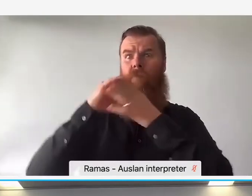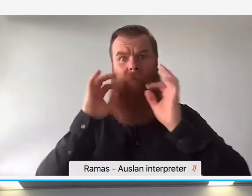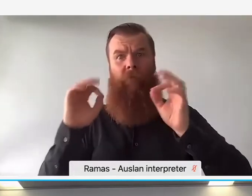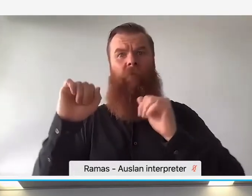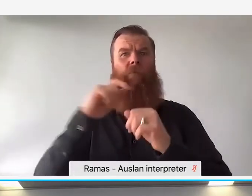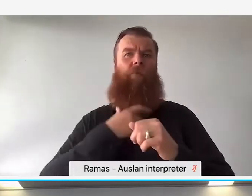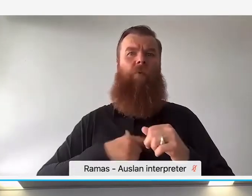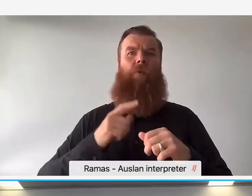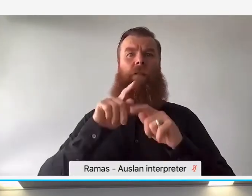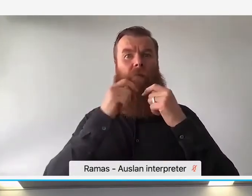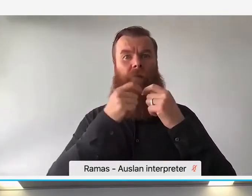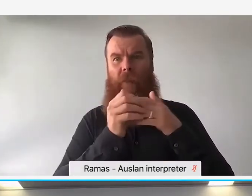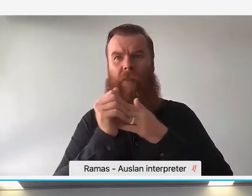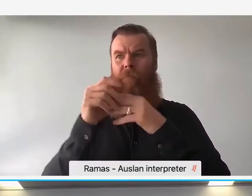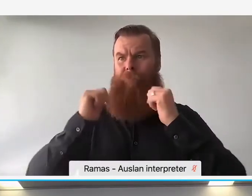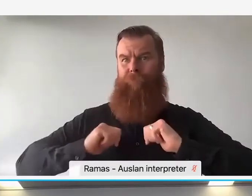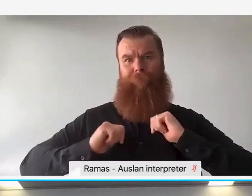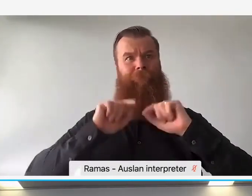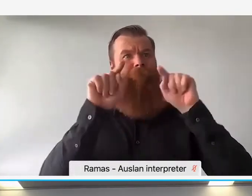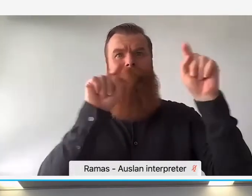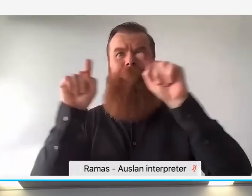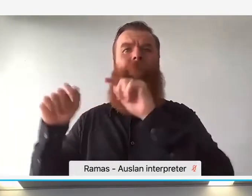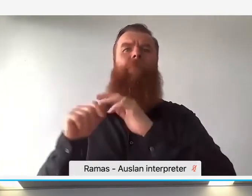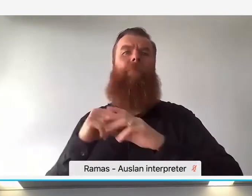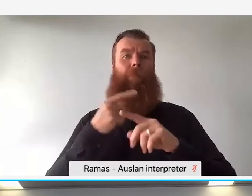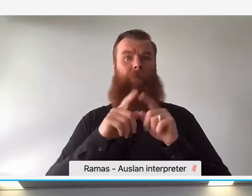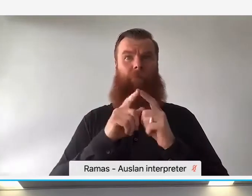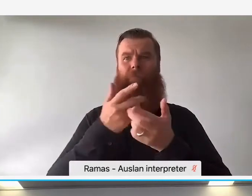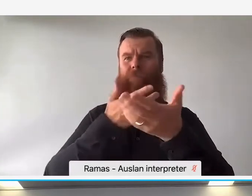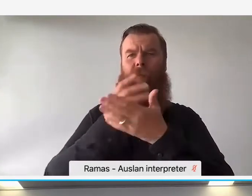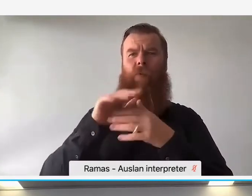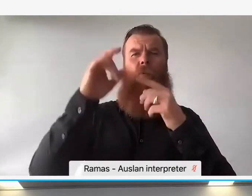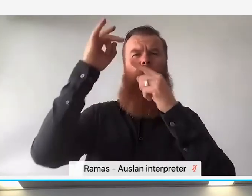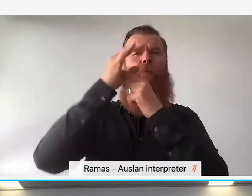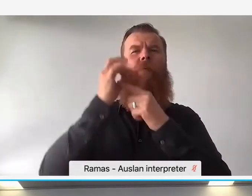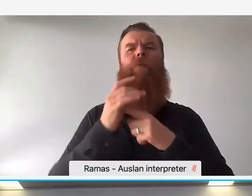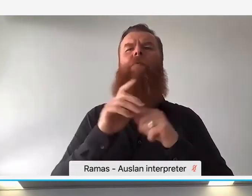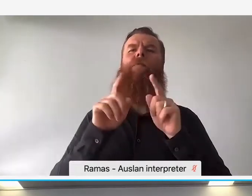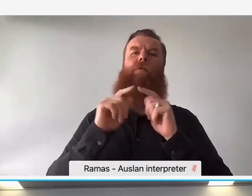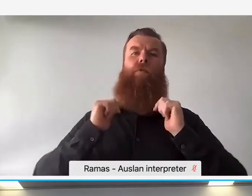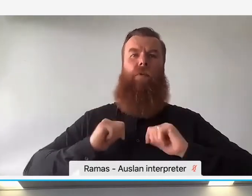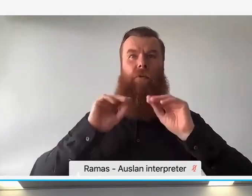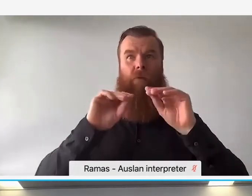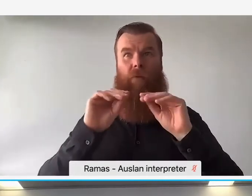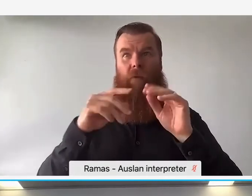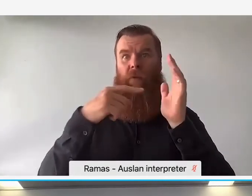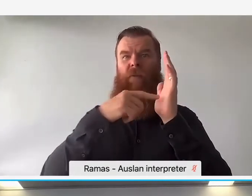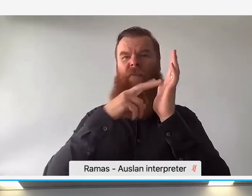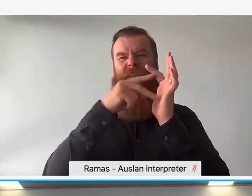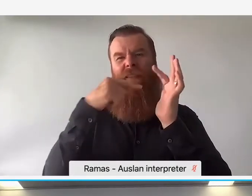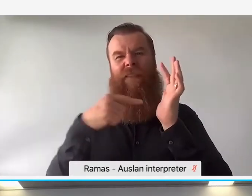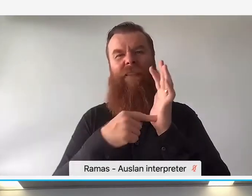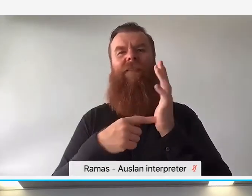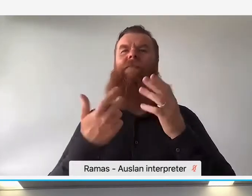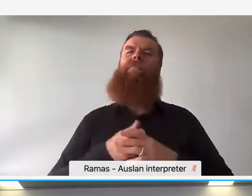in-country stakeholders on priorities include training in TVET providers, panel doctors, immigration and